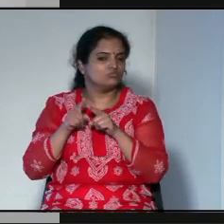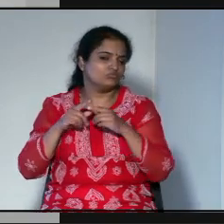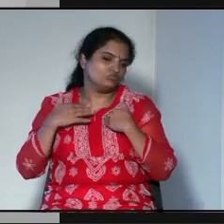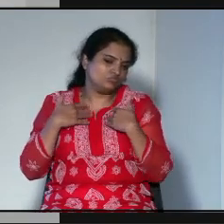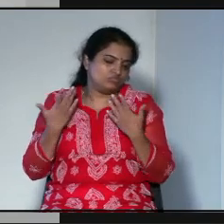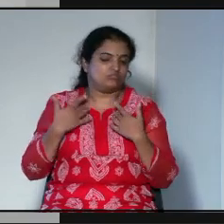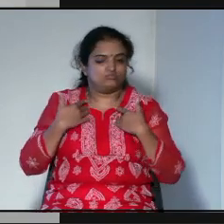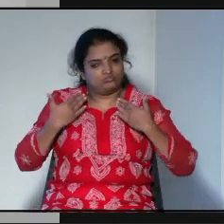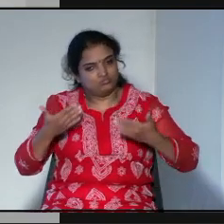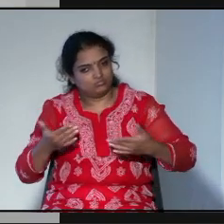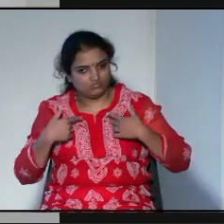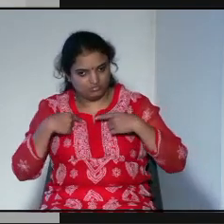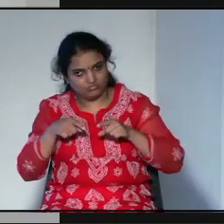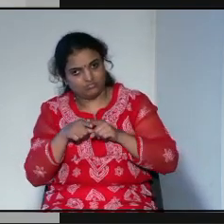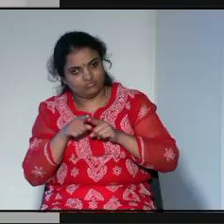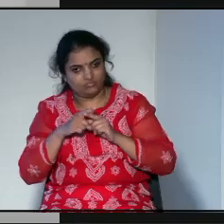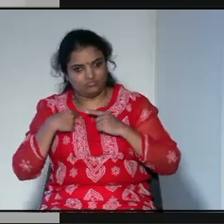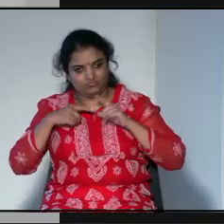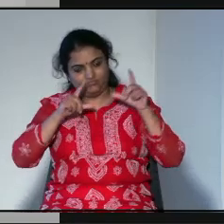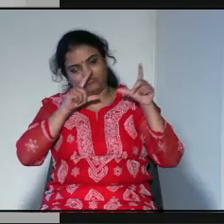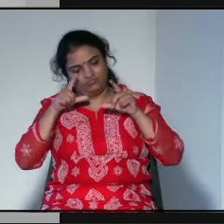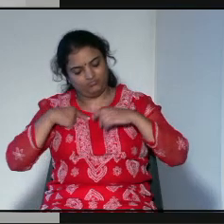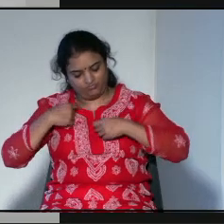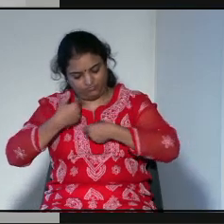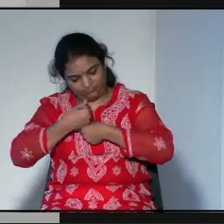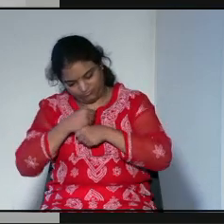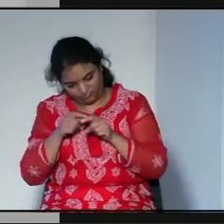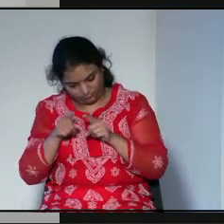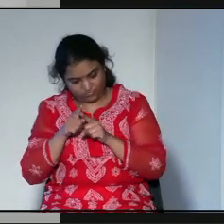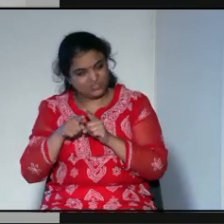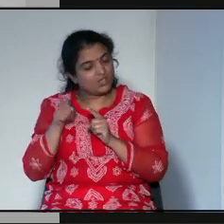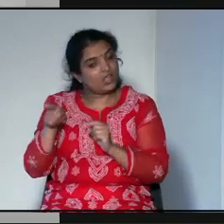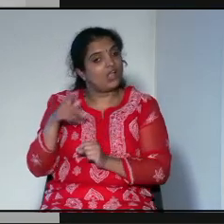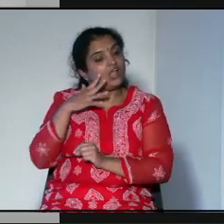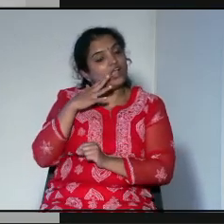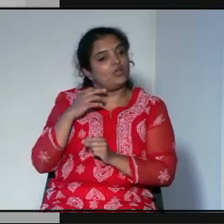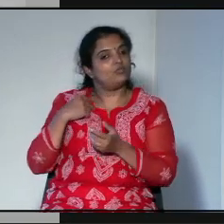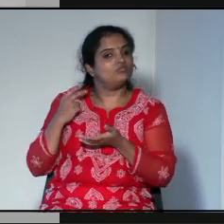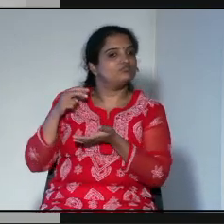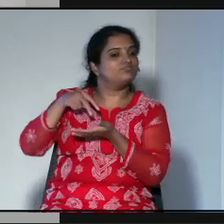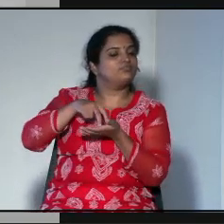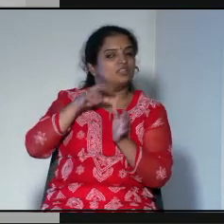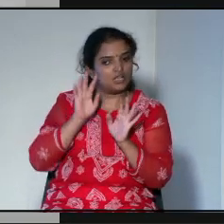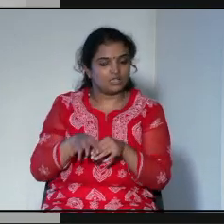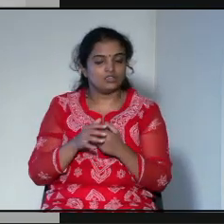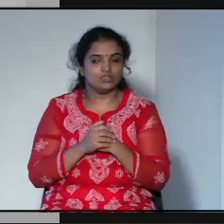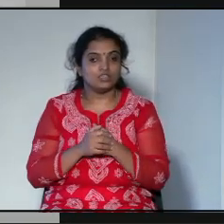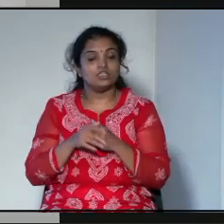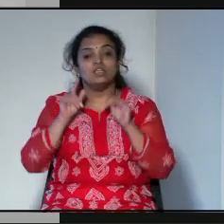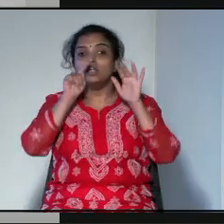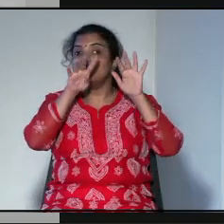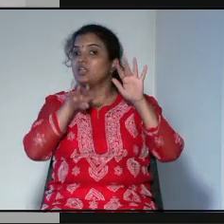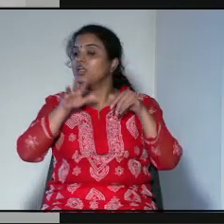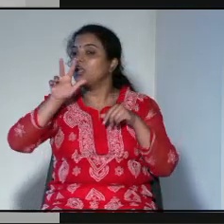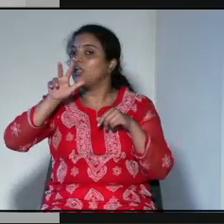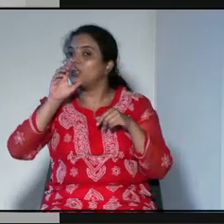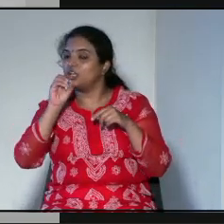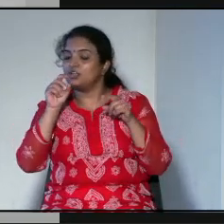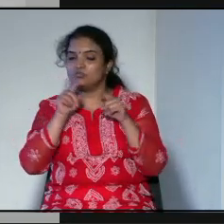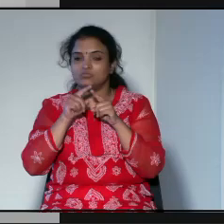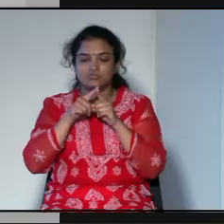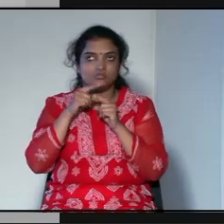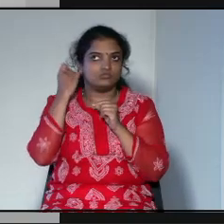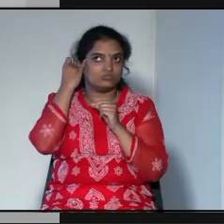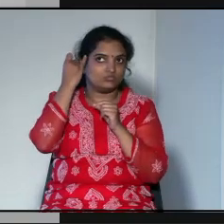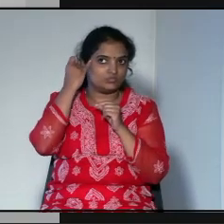first exhibitions after return from Munich and remained an important source of support. From the 1980s, a broader institutional